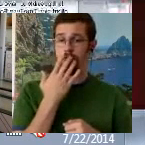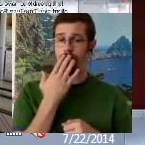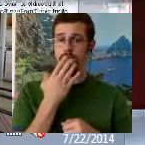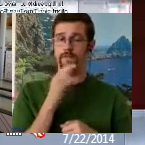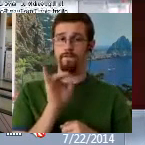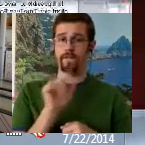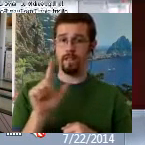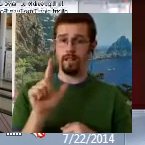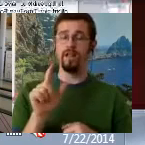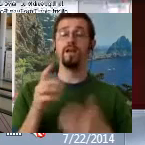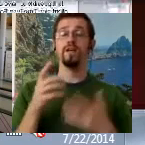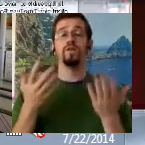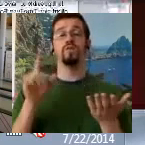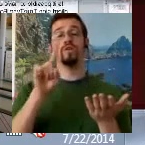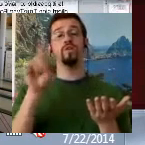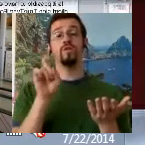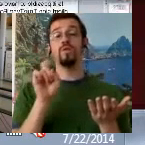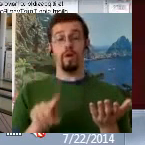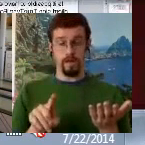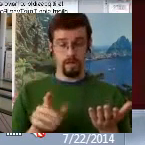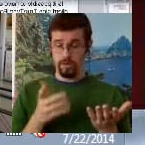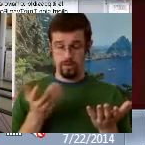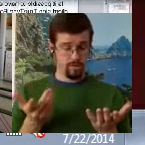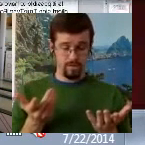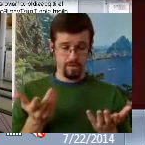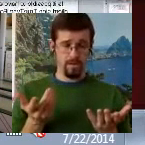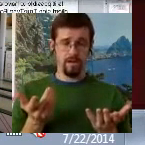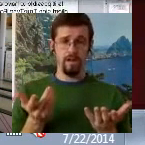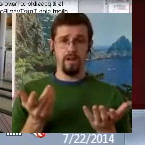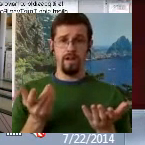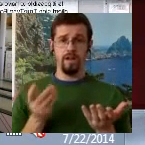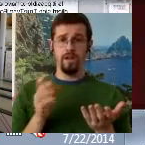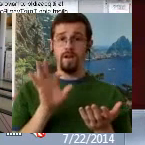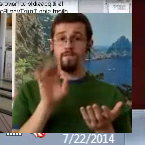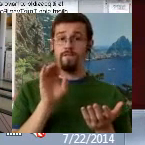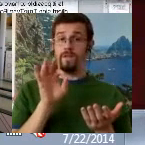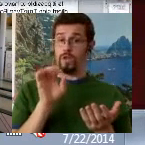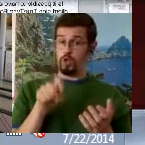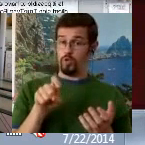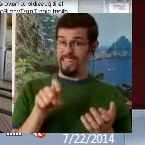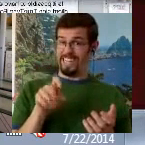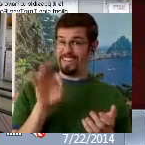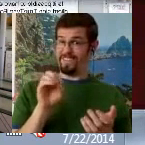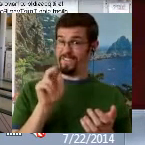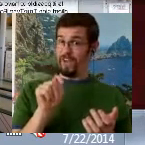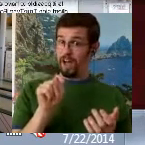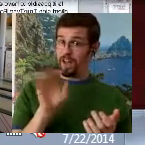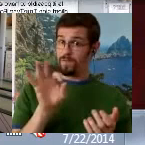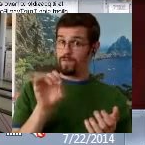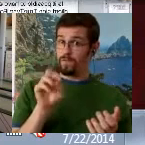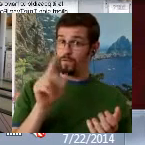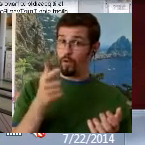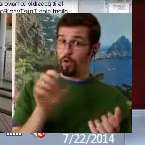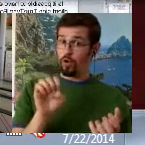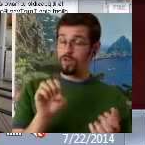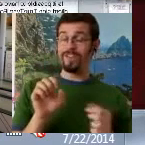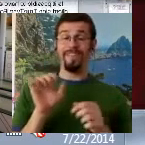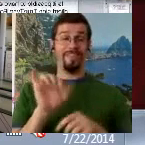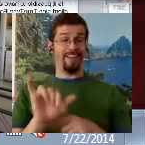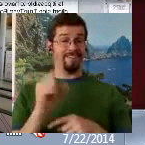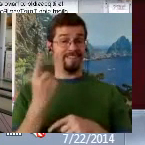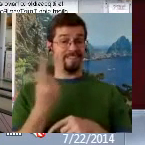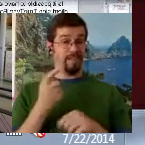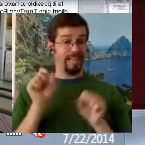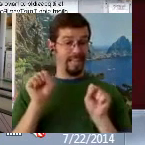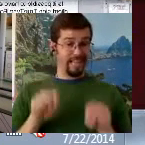the question is really right here in the middle, FontForge. Do we keep going with FontForge? Is it something that we can use, or are there